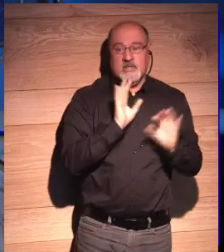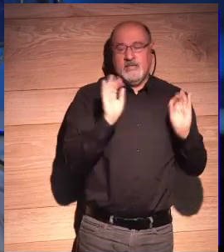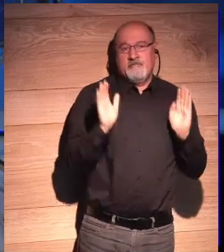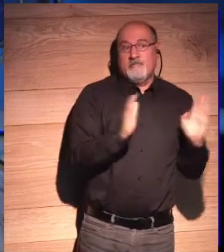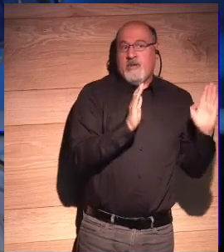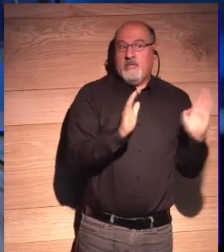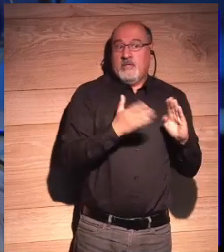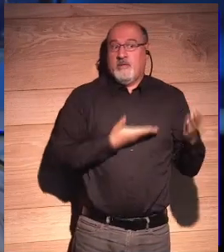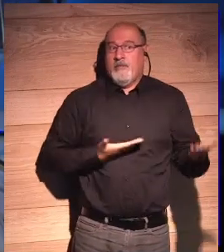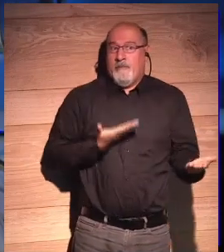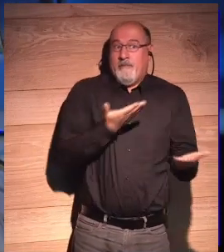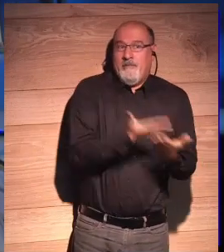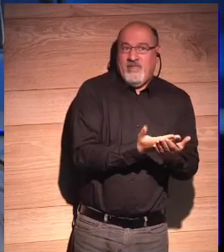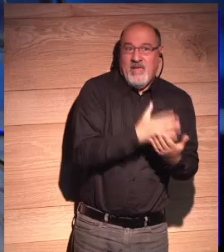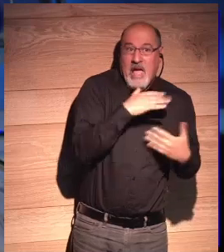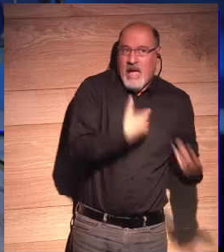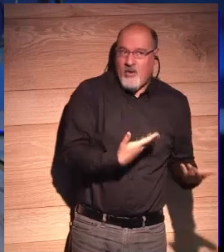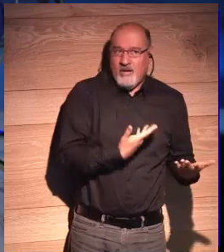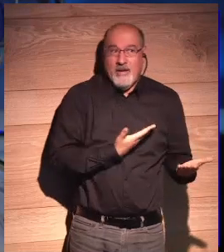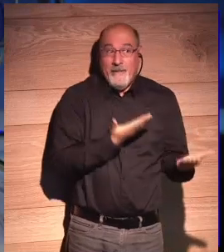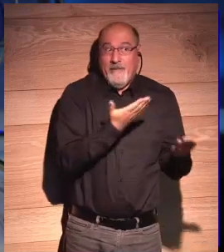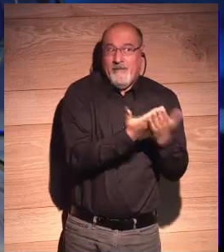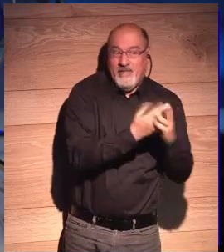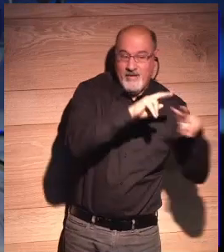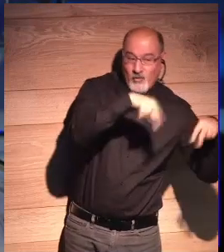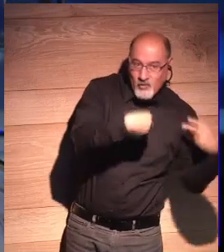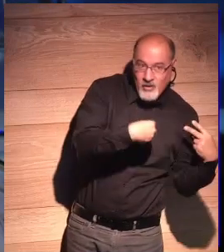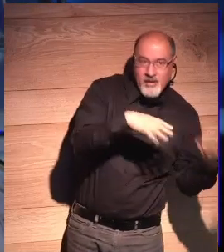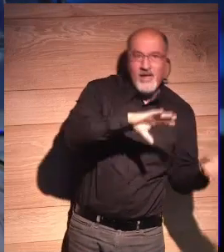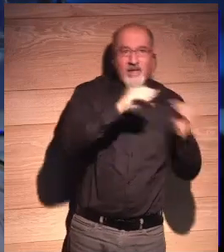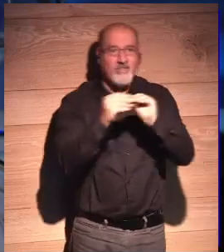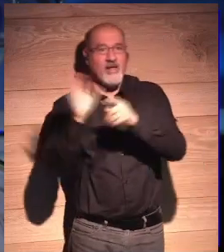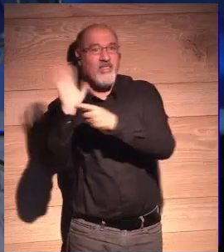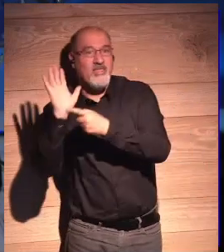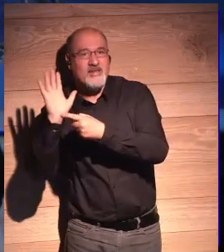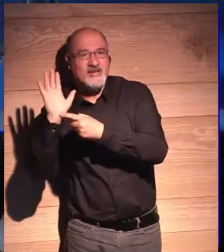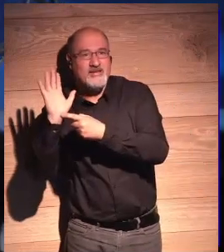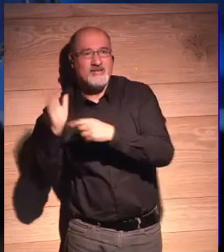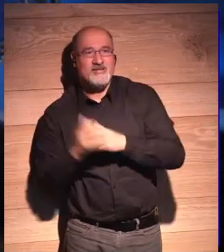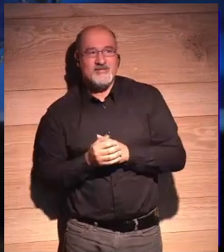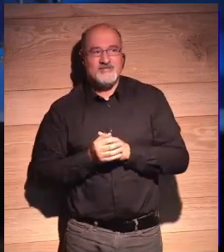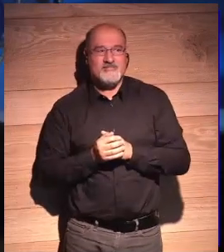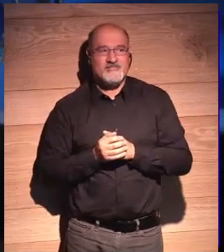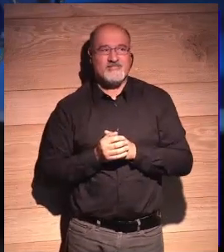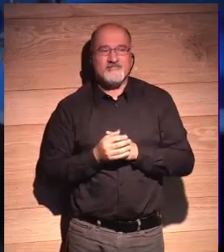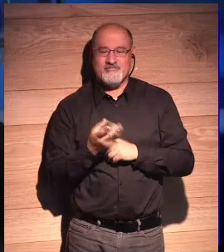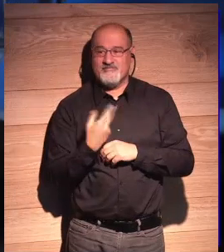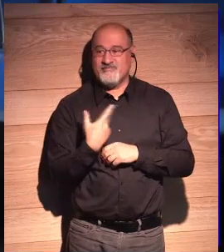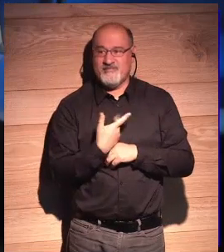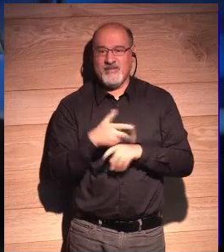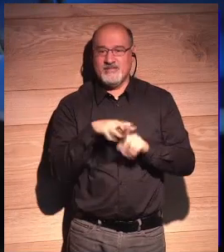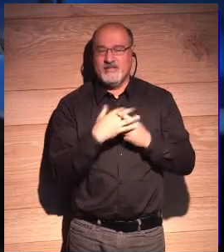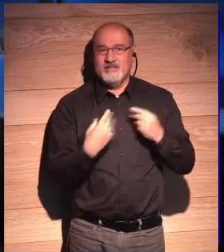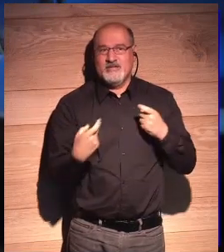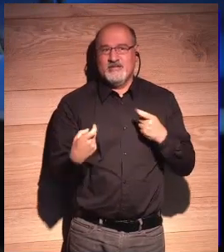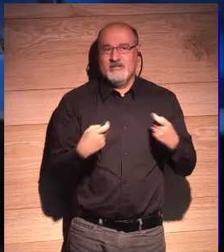movies? So, si yo ahora... It would be very embarrassing if I now took the advantage of this moment. I think that you are